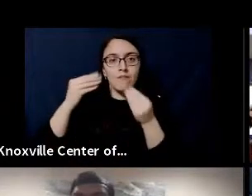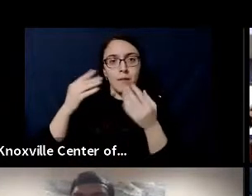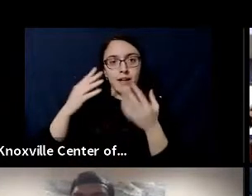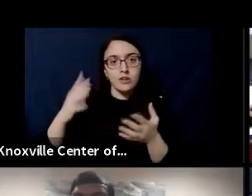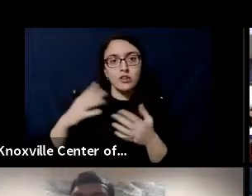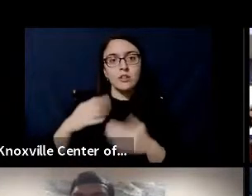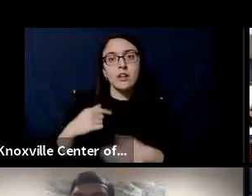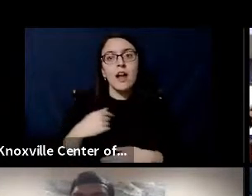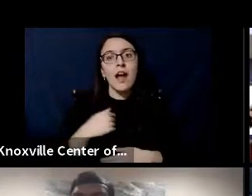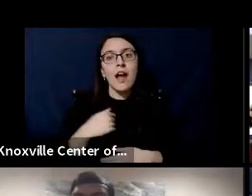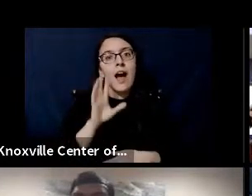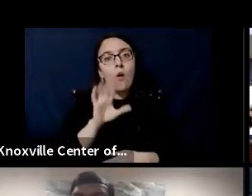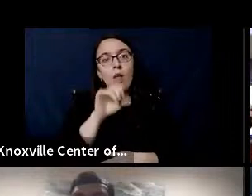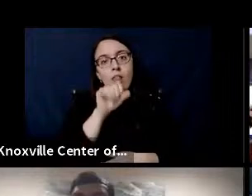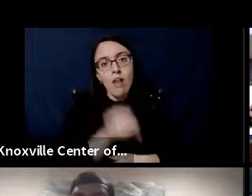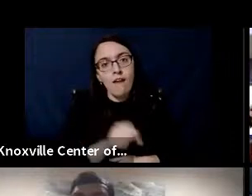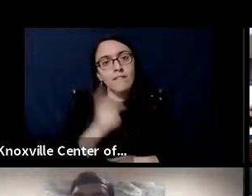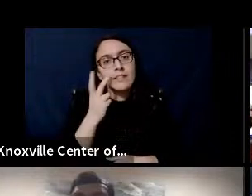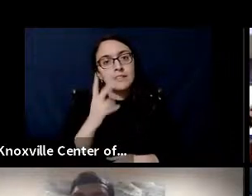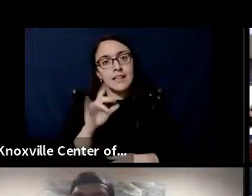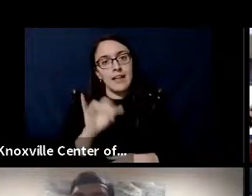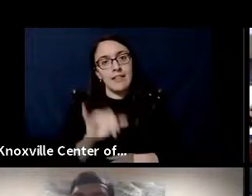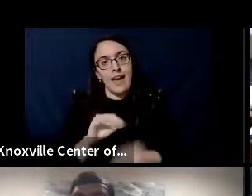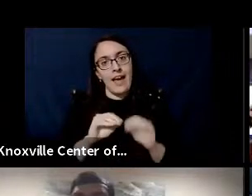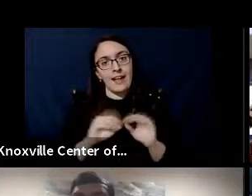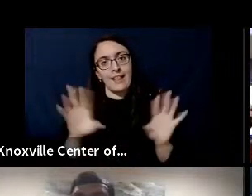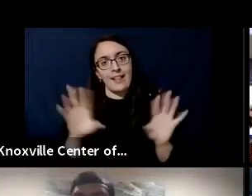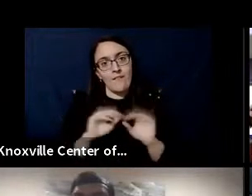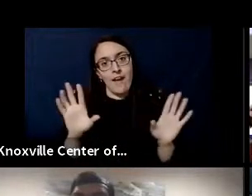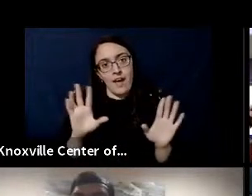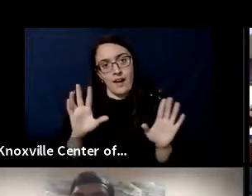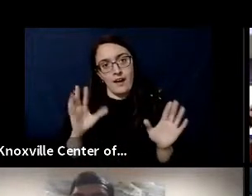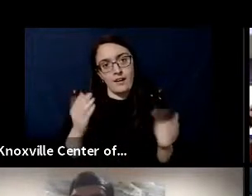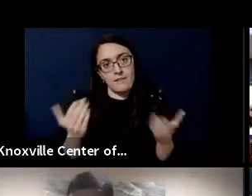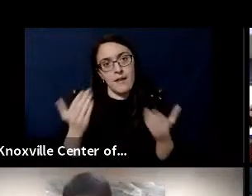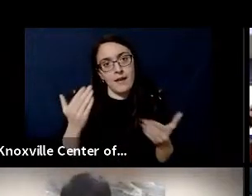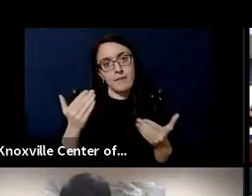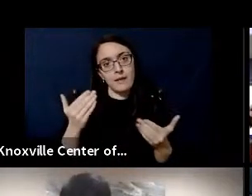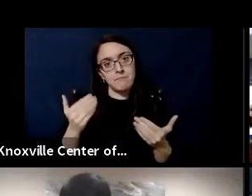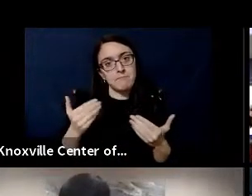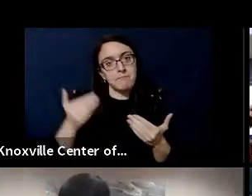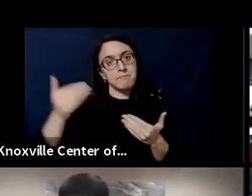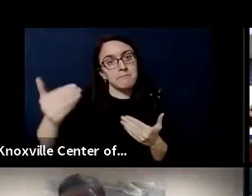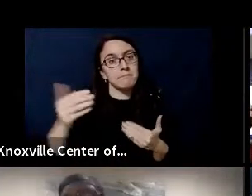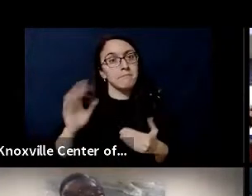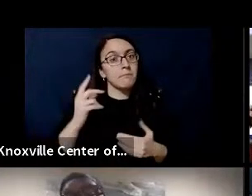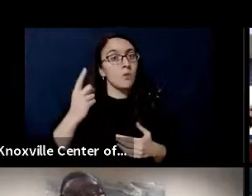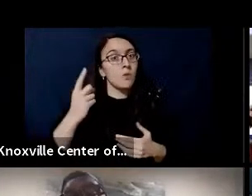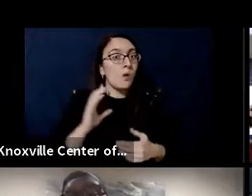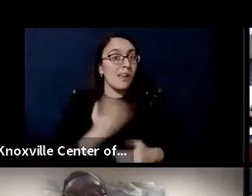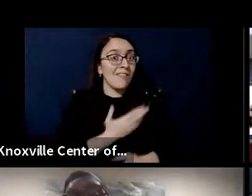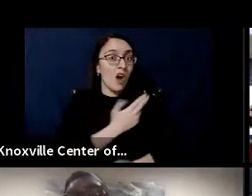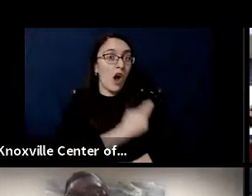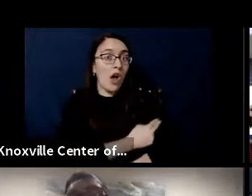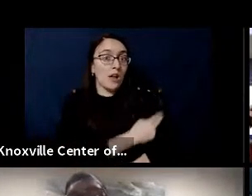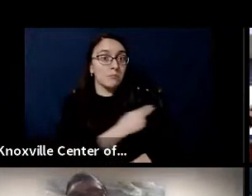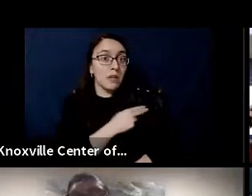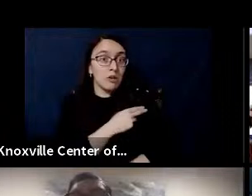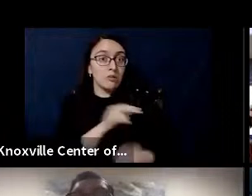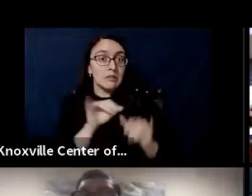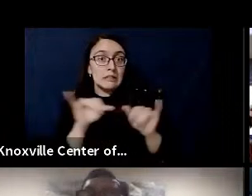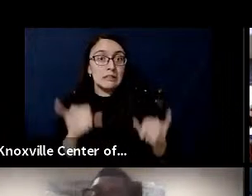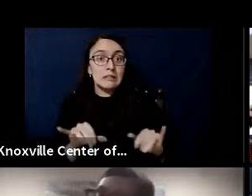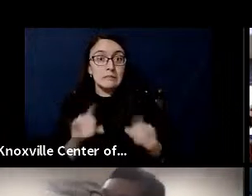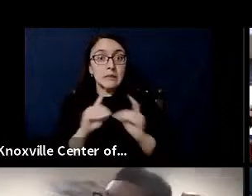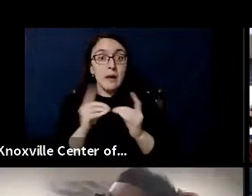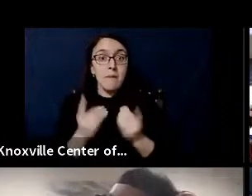would really love to see that clarified, and perhaps one of our hospital systems, Department of Pathology, people are